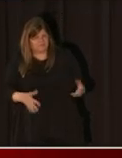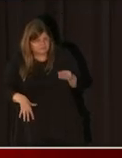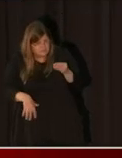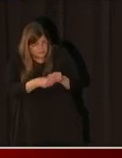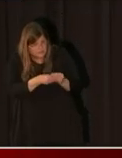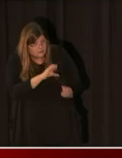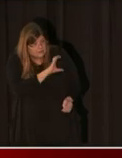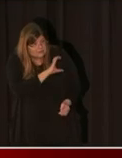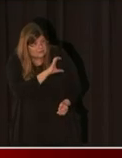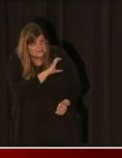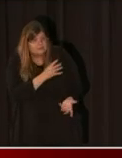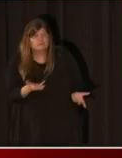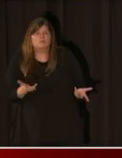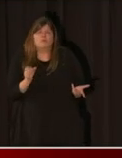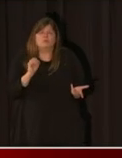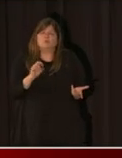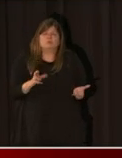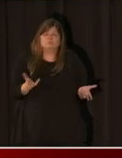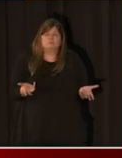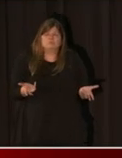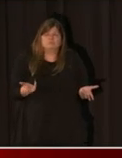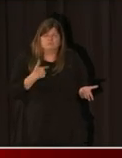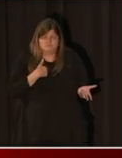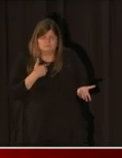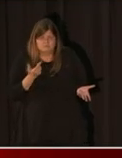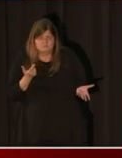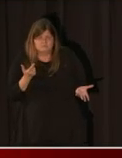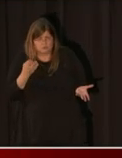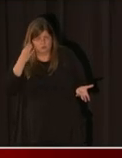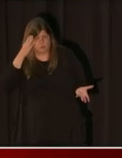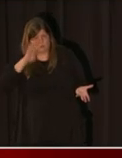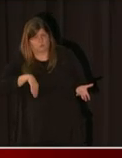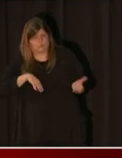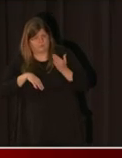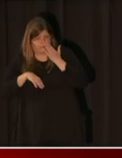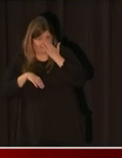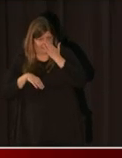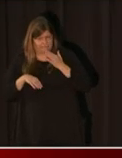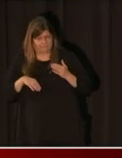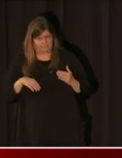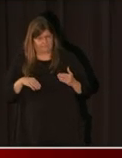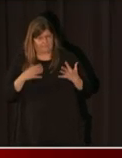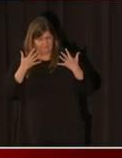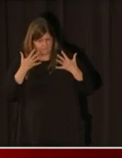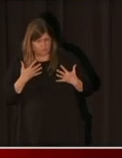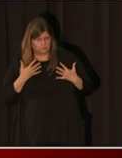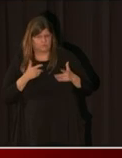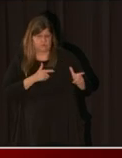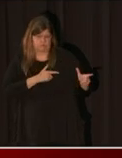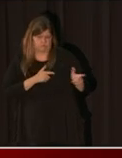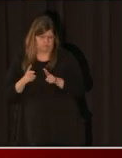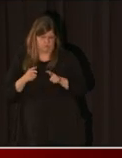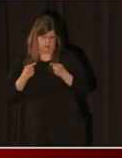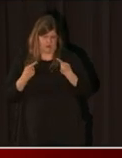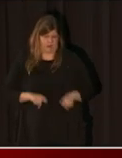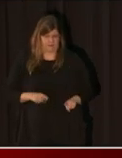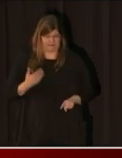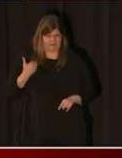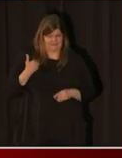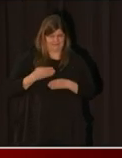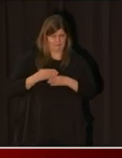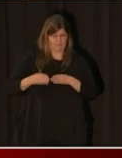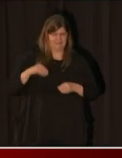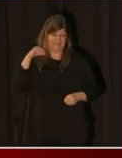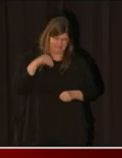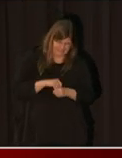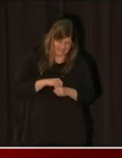the unfortunate shootings that happened over the weekend happened within 60. Yeah, so wondering if that